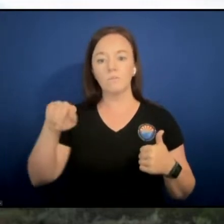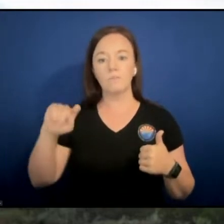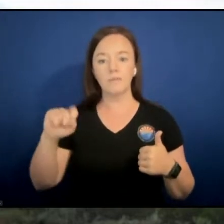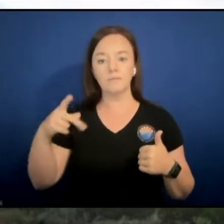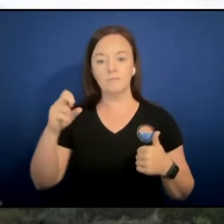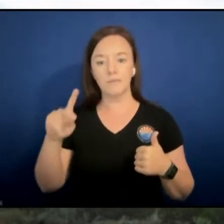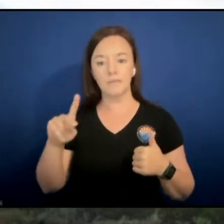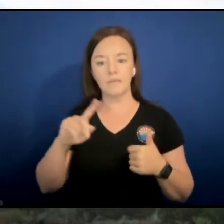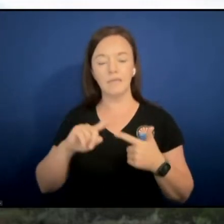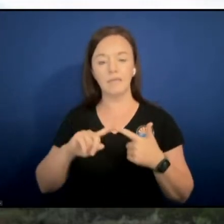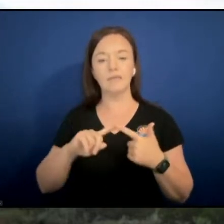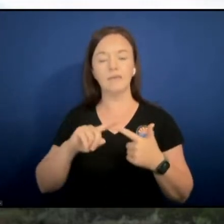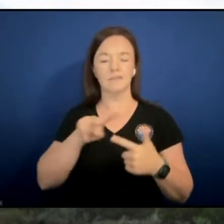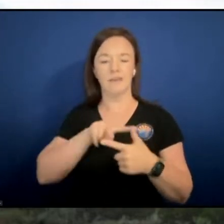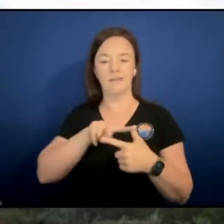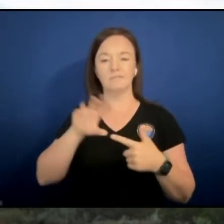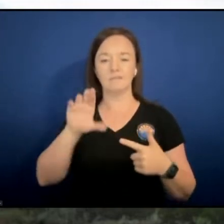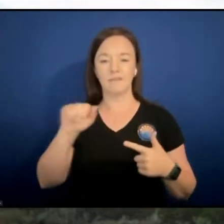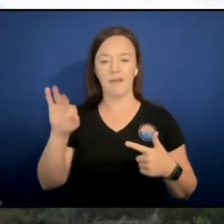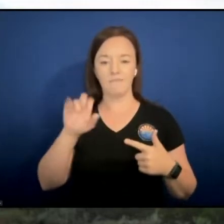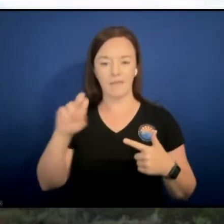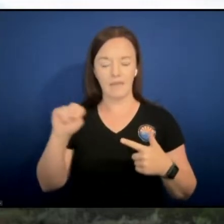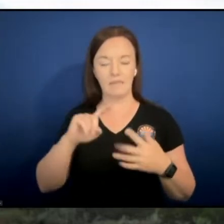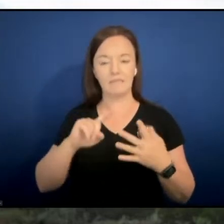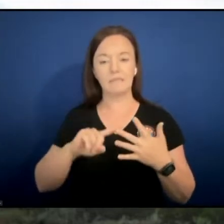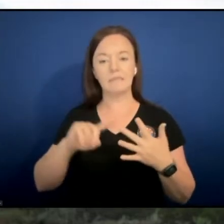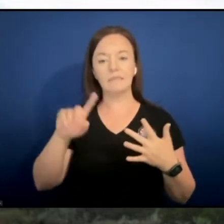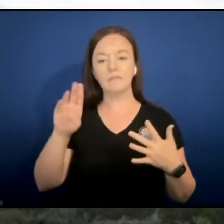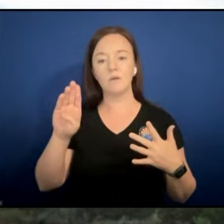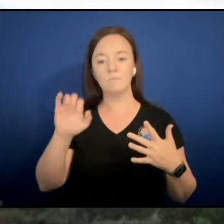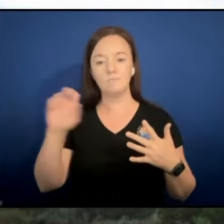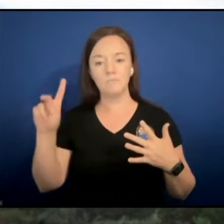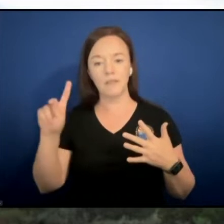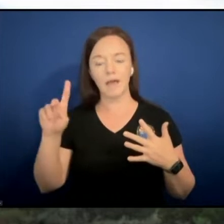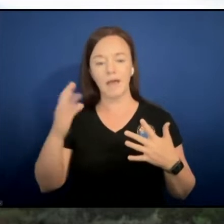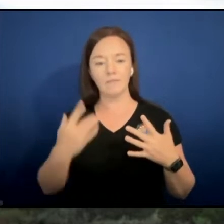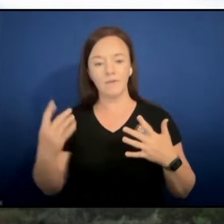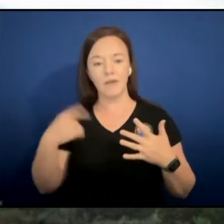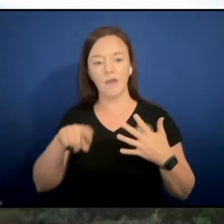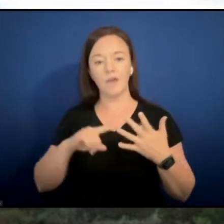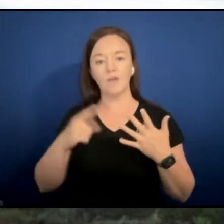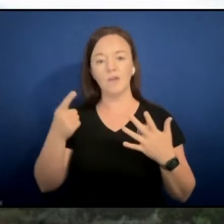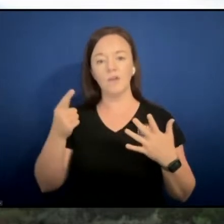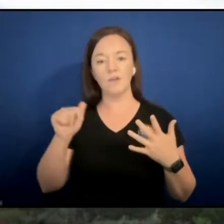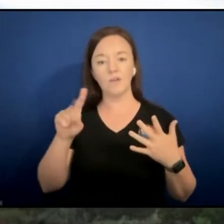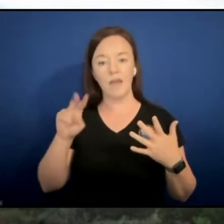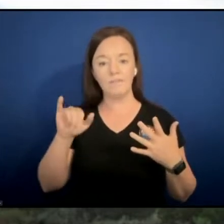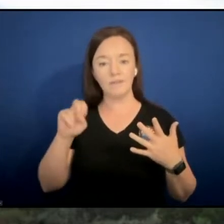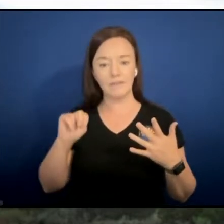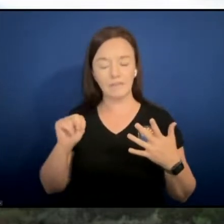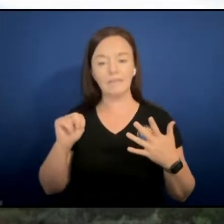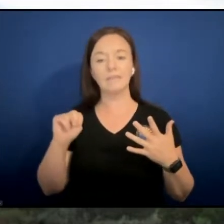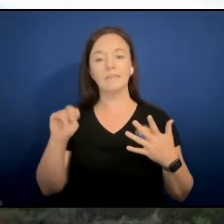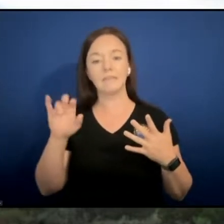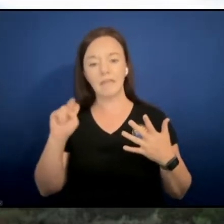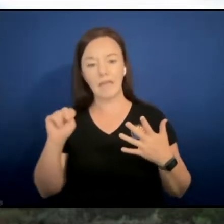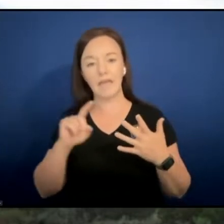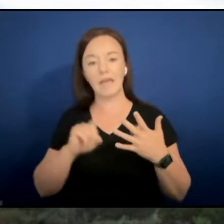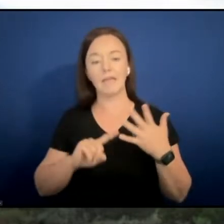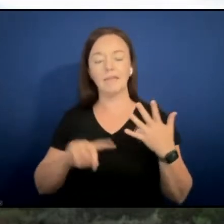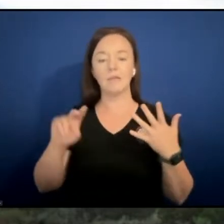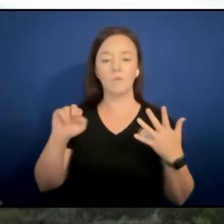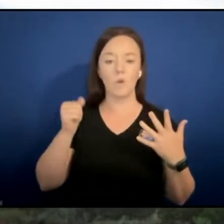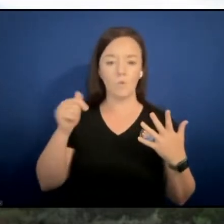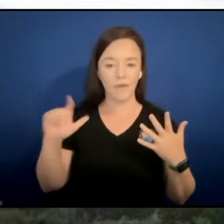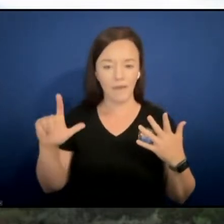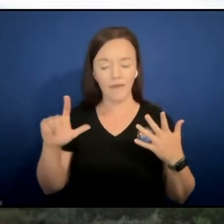Canyon Complex Fire, Black Fire, Gavilan Canyon Fire, Nogal, Cerro Pelado, and